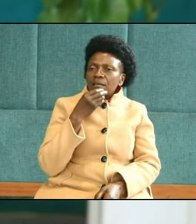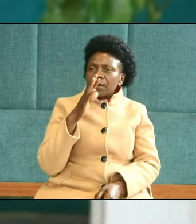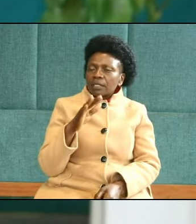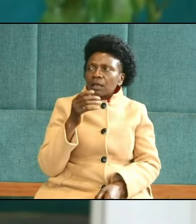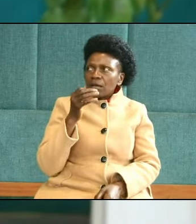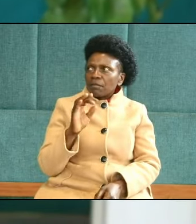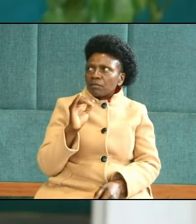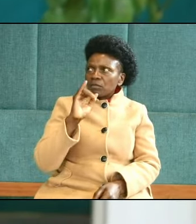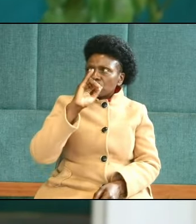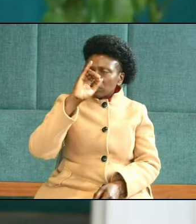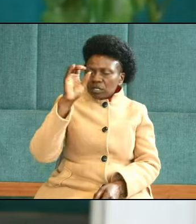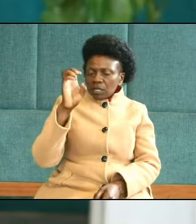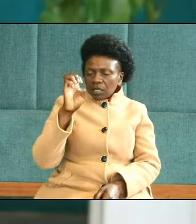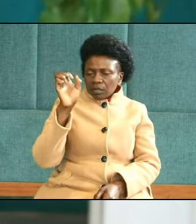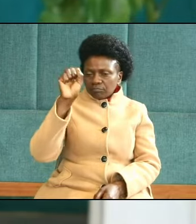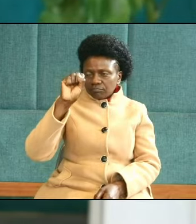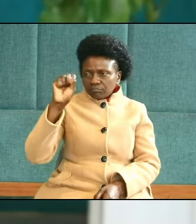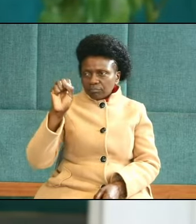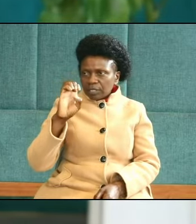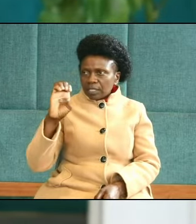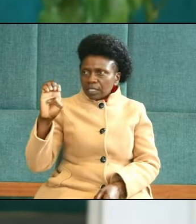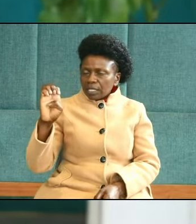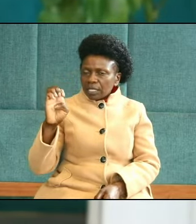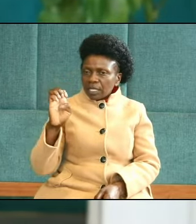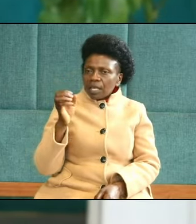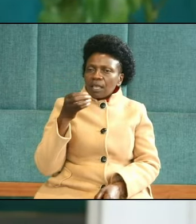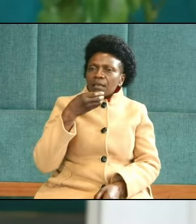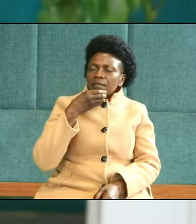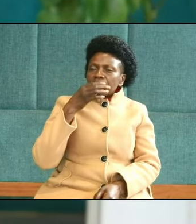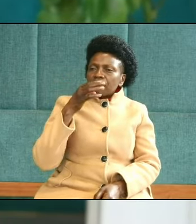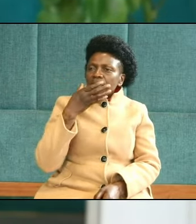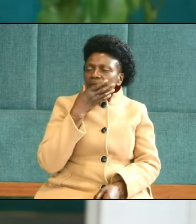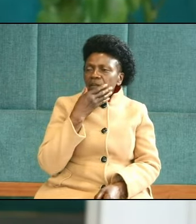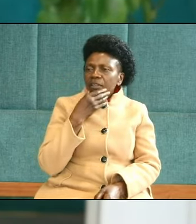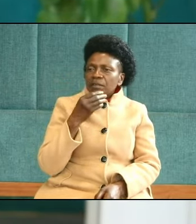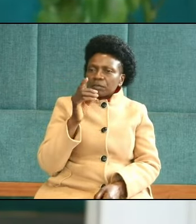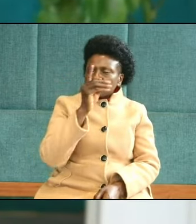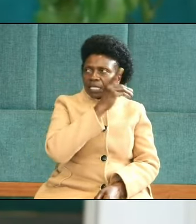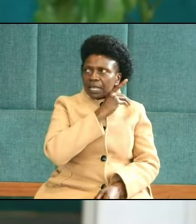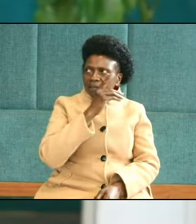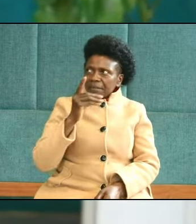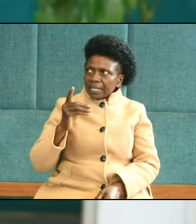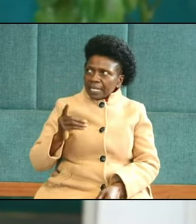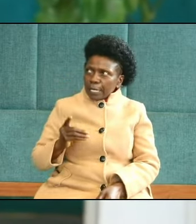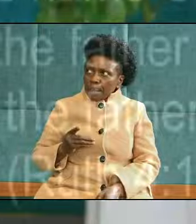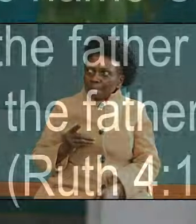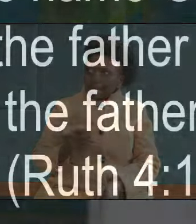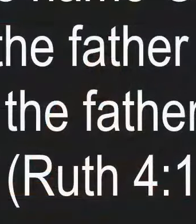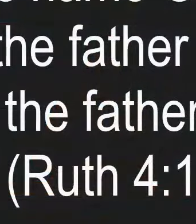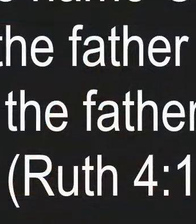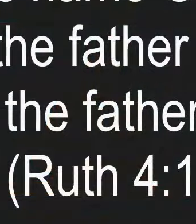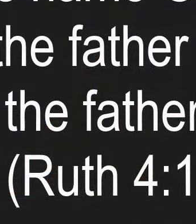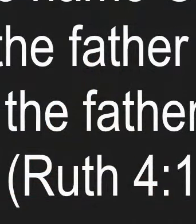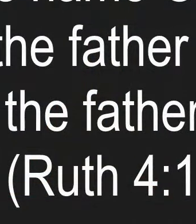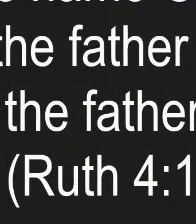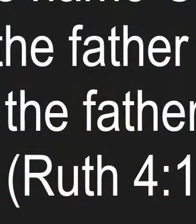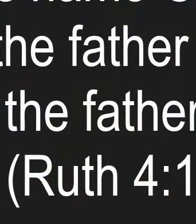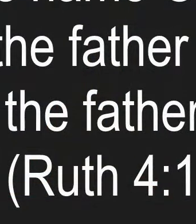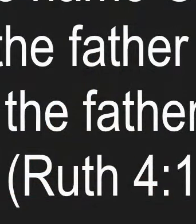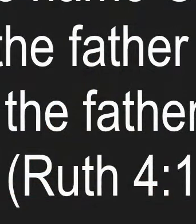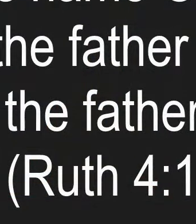of Jesse, the father of David. Ruth chapter 4, verse 17. Of course, you can follow the family tree. Ruth married